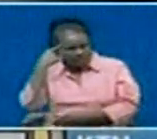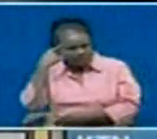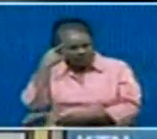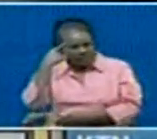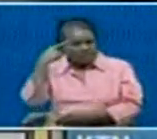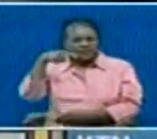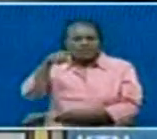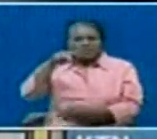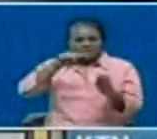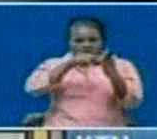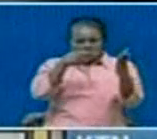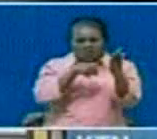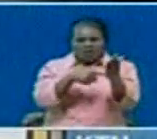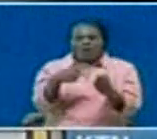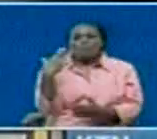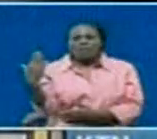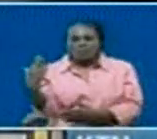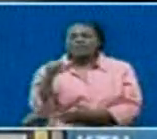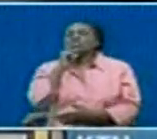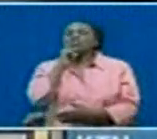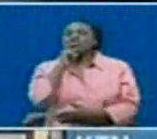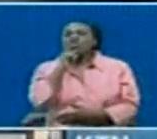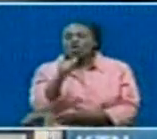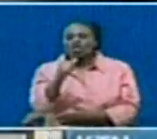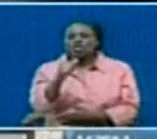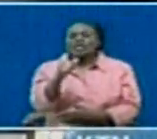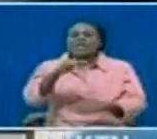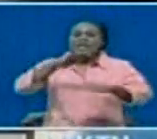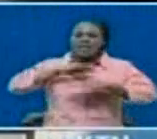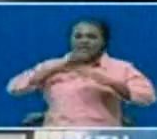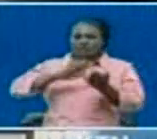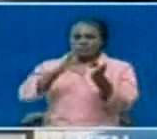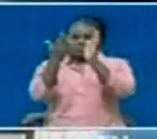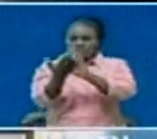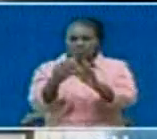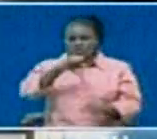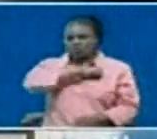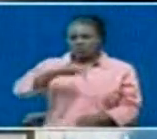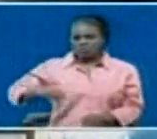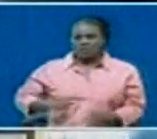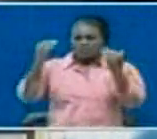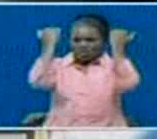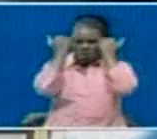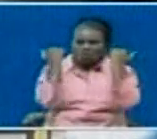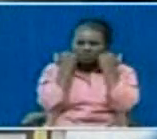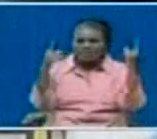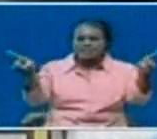the issue of intellectual property was not a proper issue to be brought before the Constitutional Court.